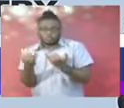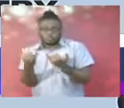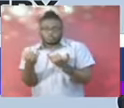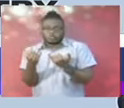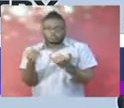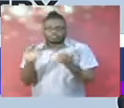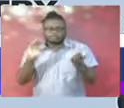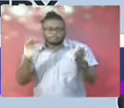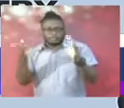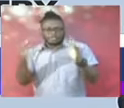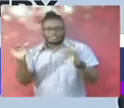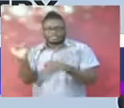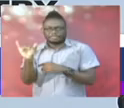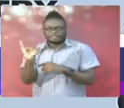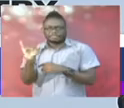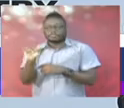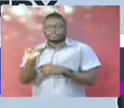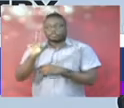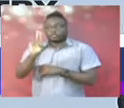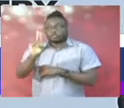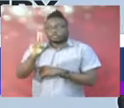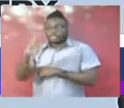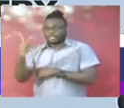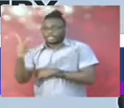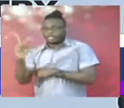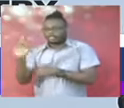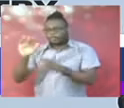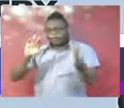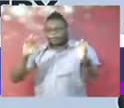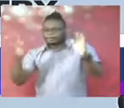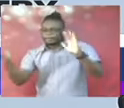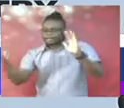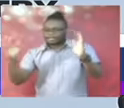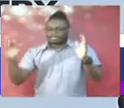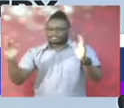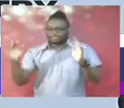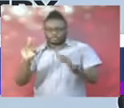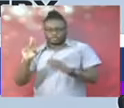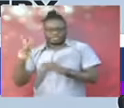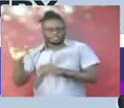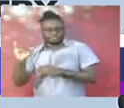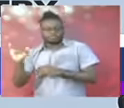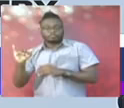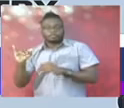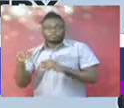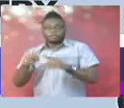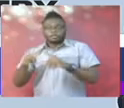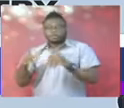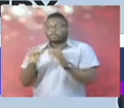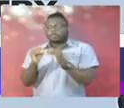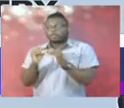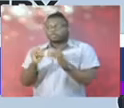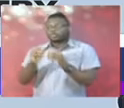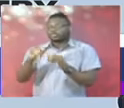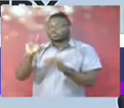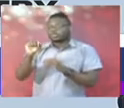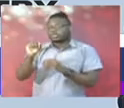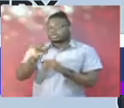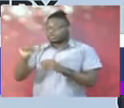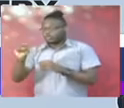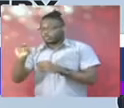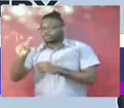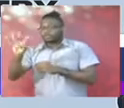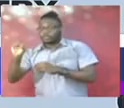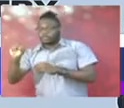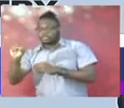people that were infected so far belong to a group of people 20 to 40 years of age without comorbidities,